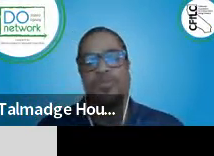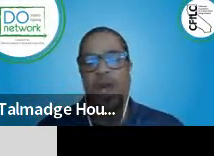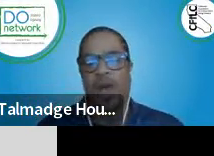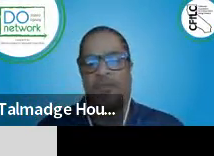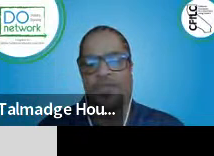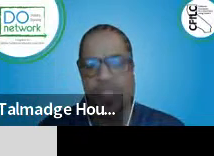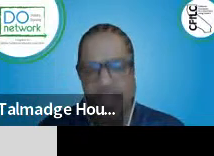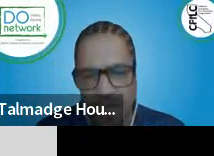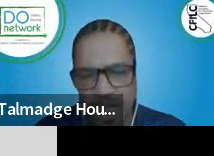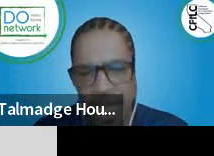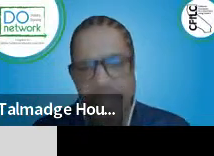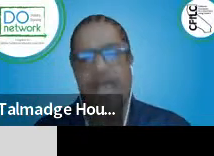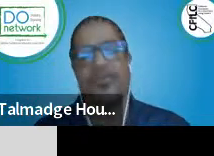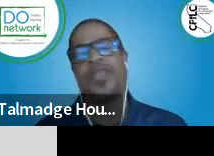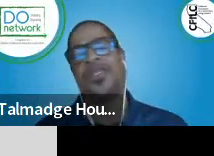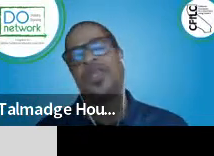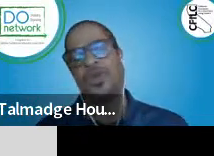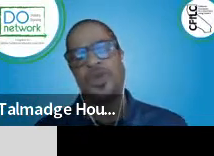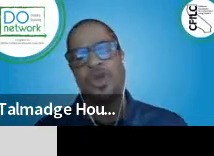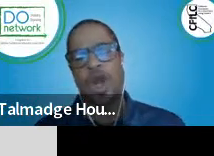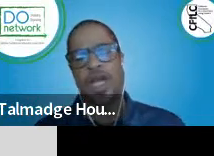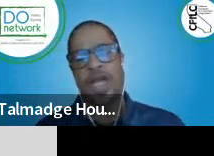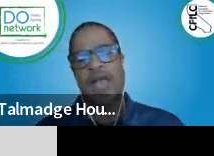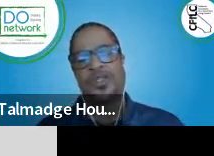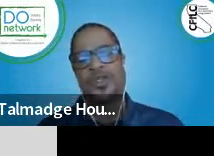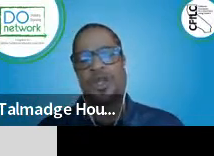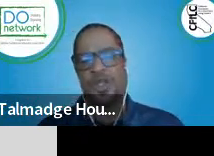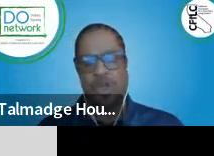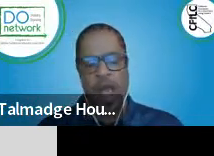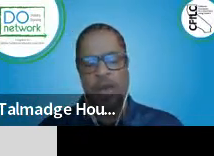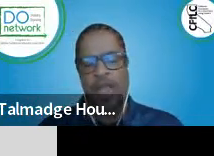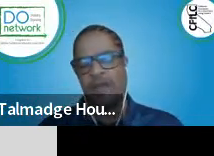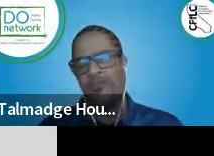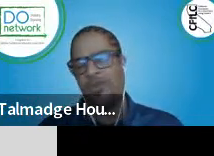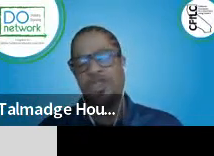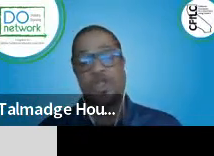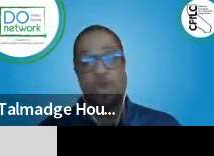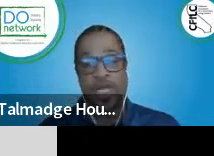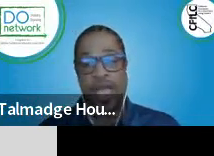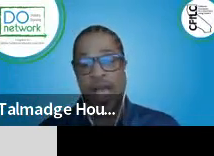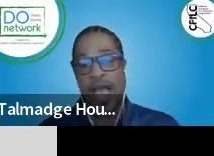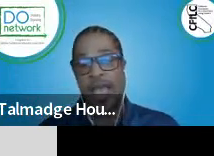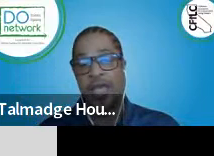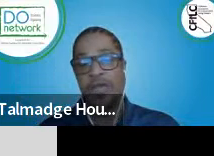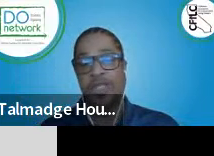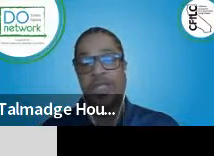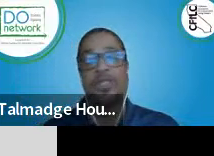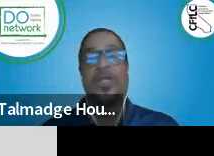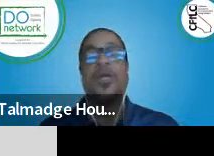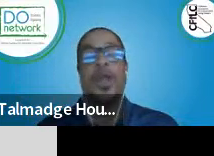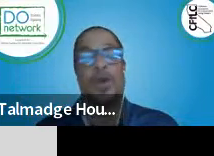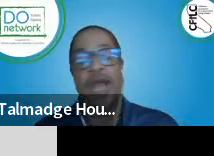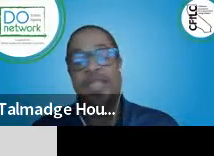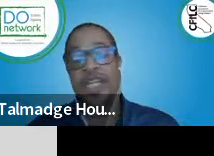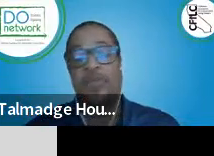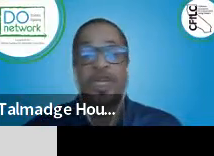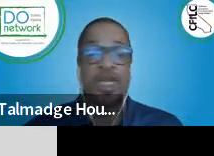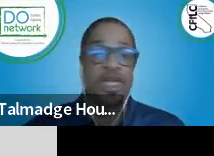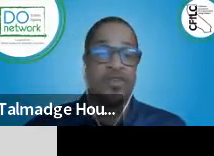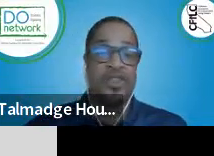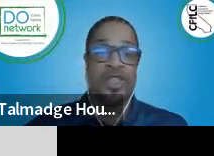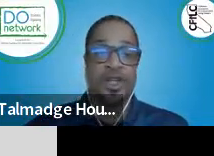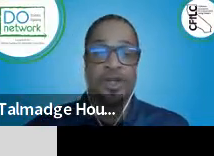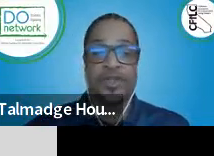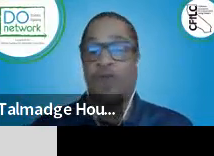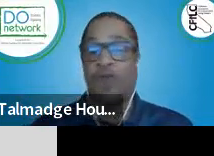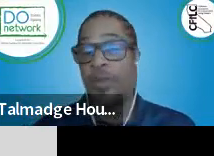network. Systems change advocates and community organizers throughout California's 28 ILCs, known as